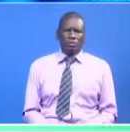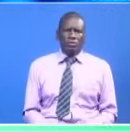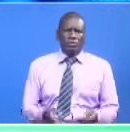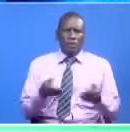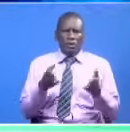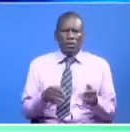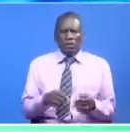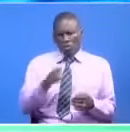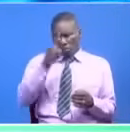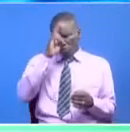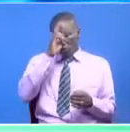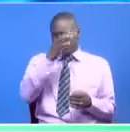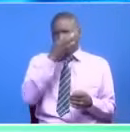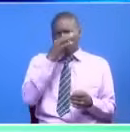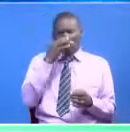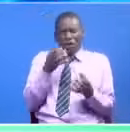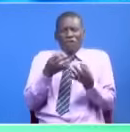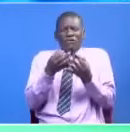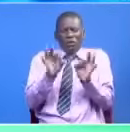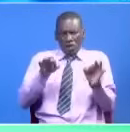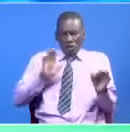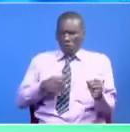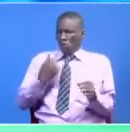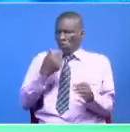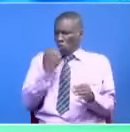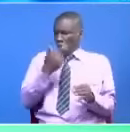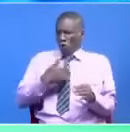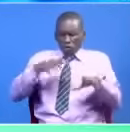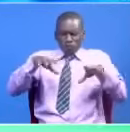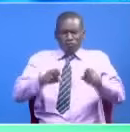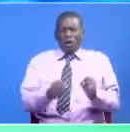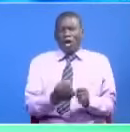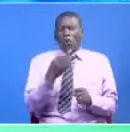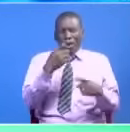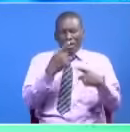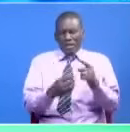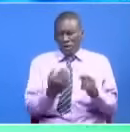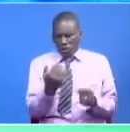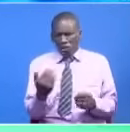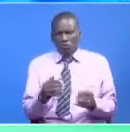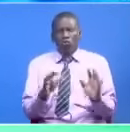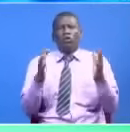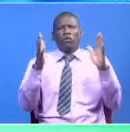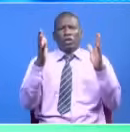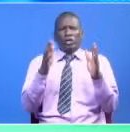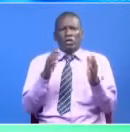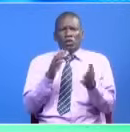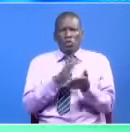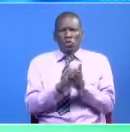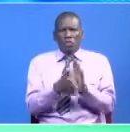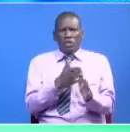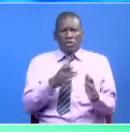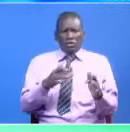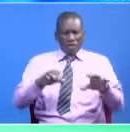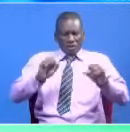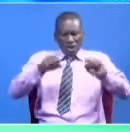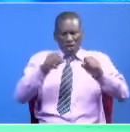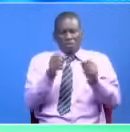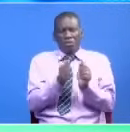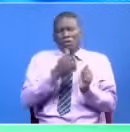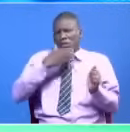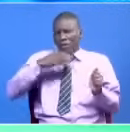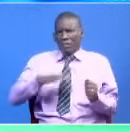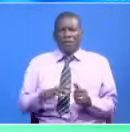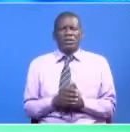Now, police in Nyeri have freed a woman who had taken a one-year-old child to the forest without the consent of its